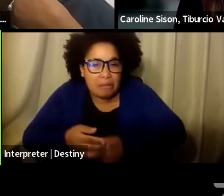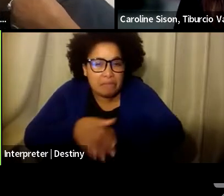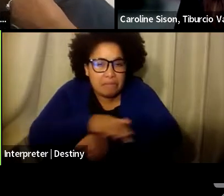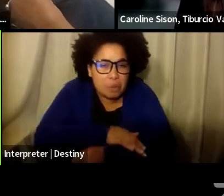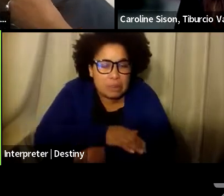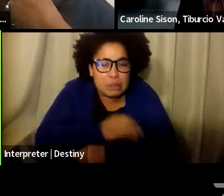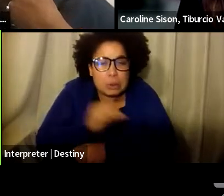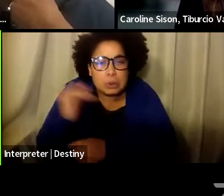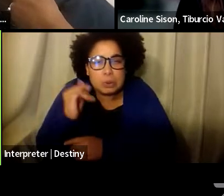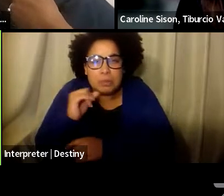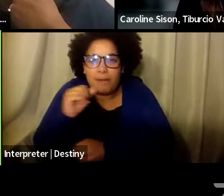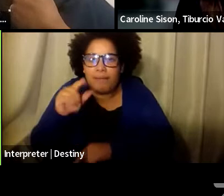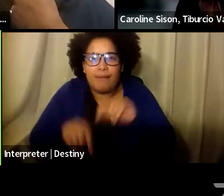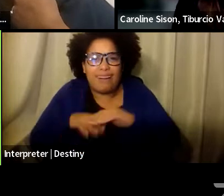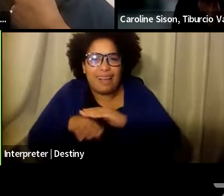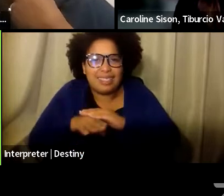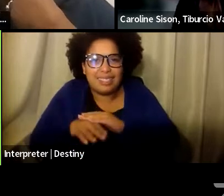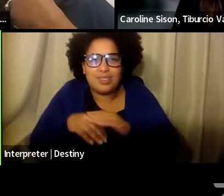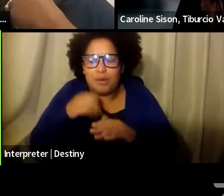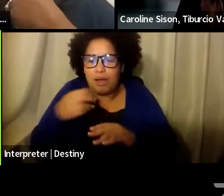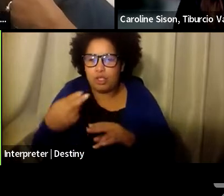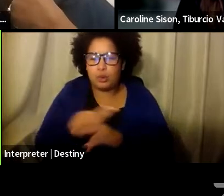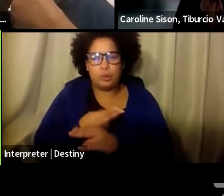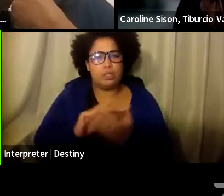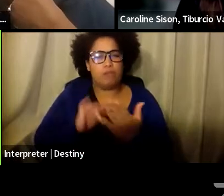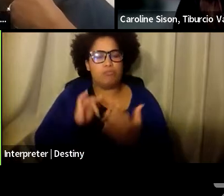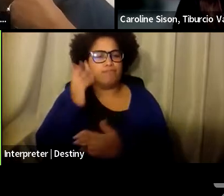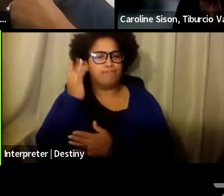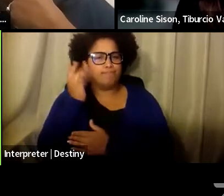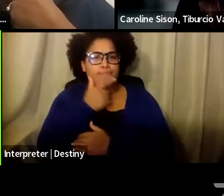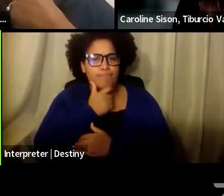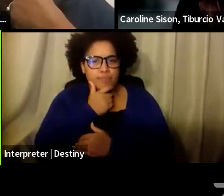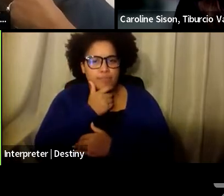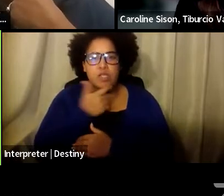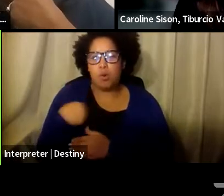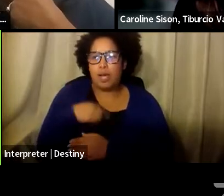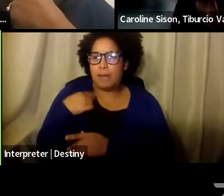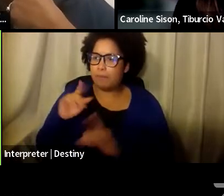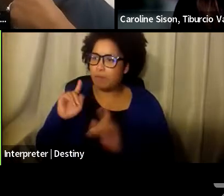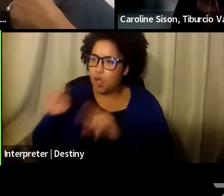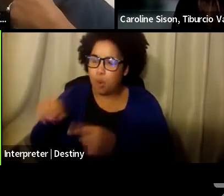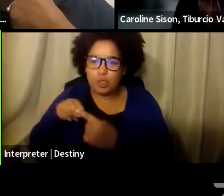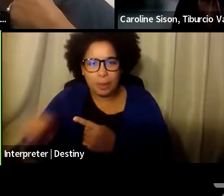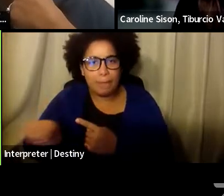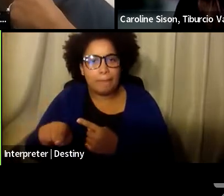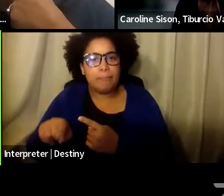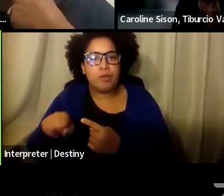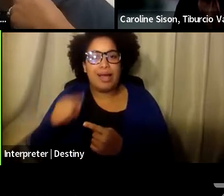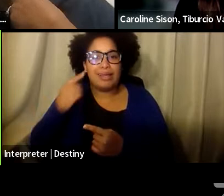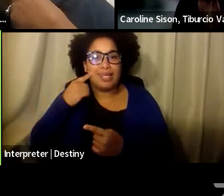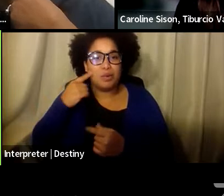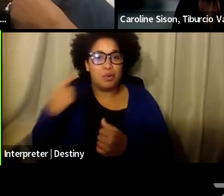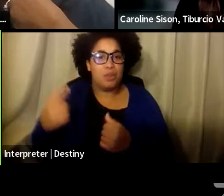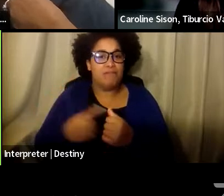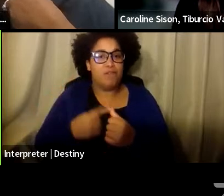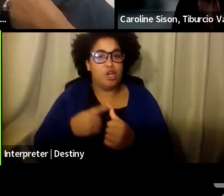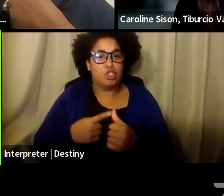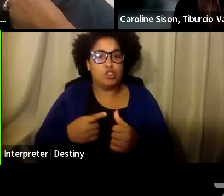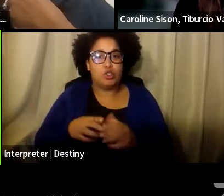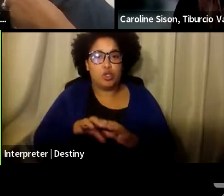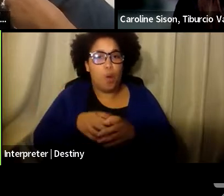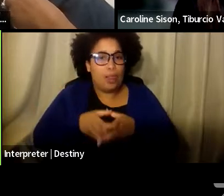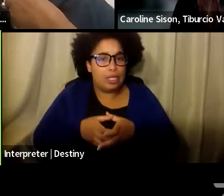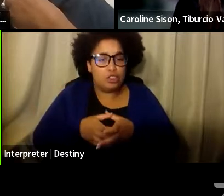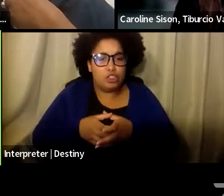not accessing it or leveraging it. And so we are literally coming to them. I think we were one of the first coalitions to